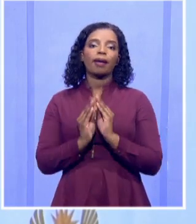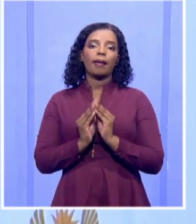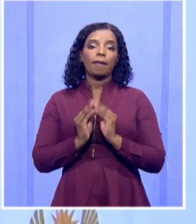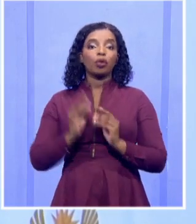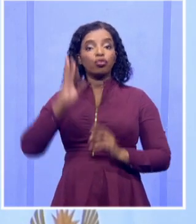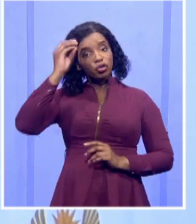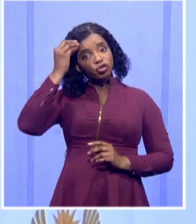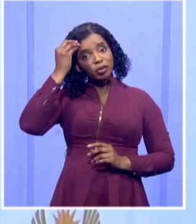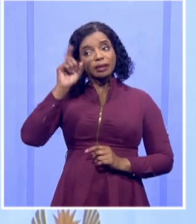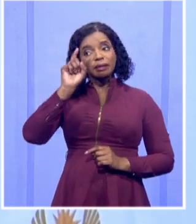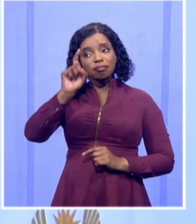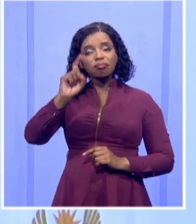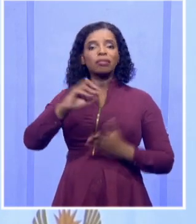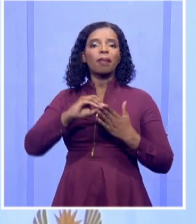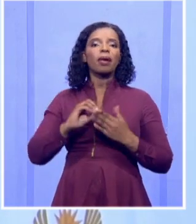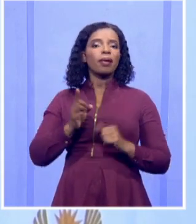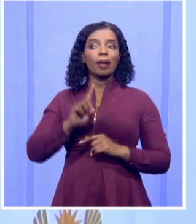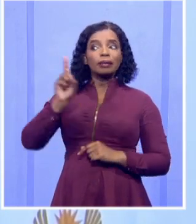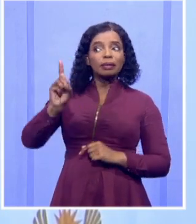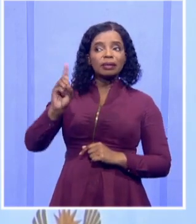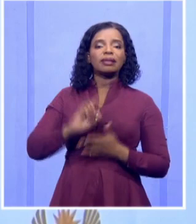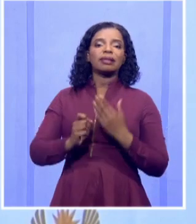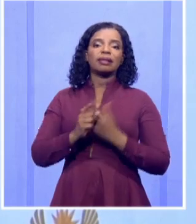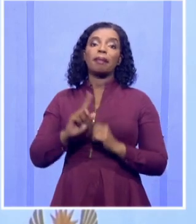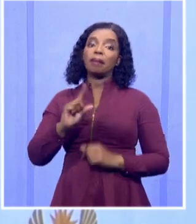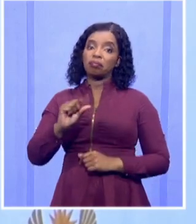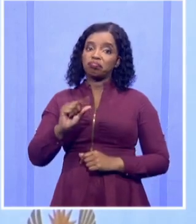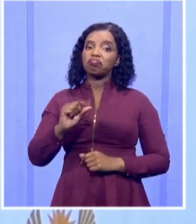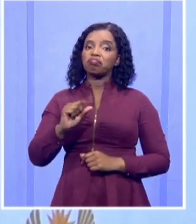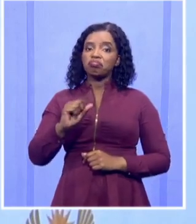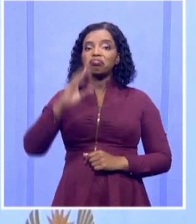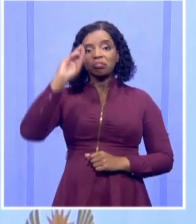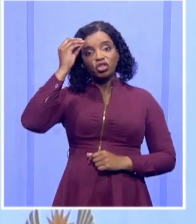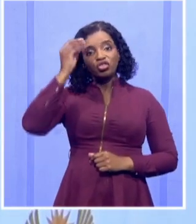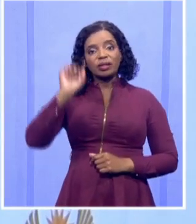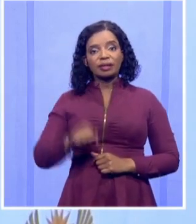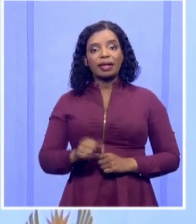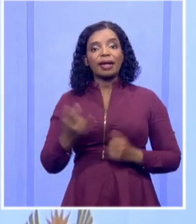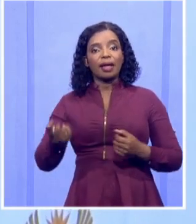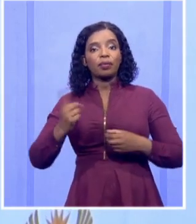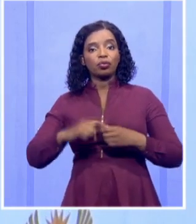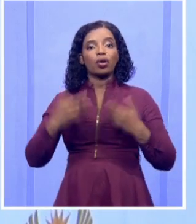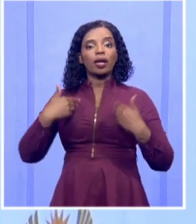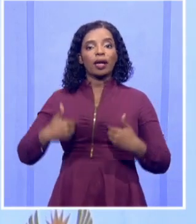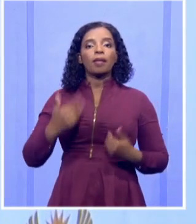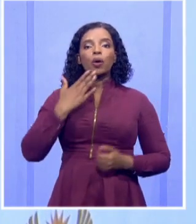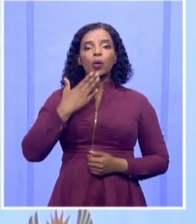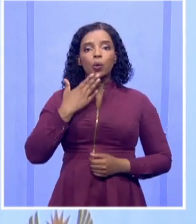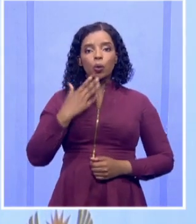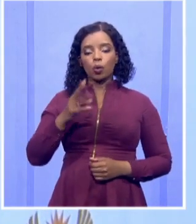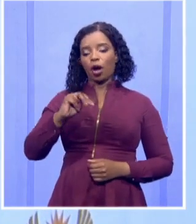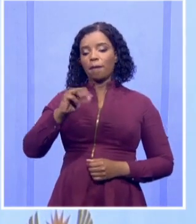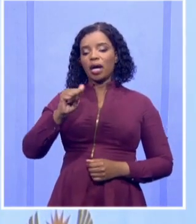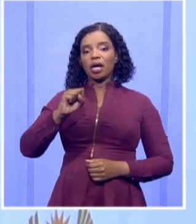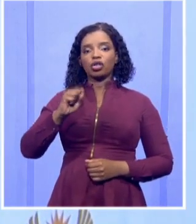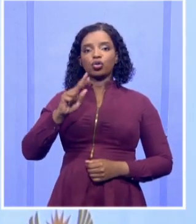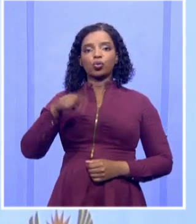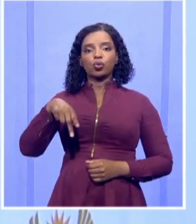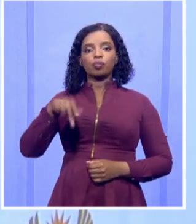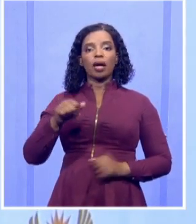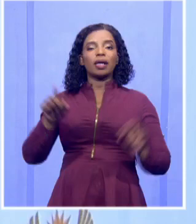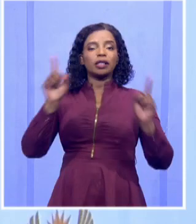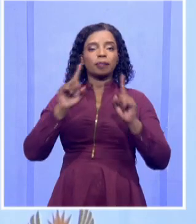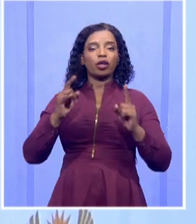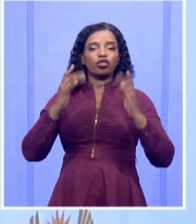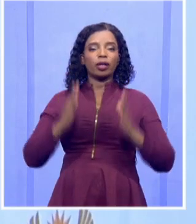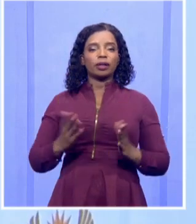the table. And joining me now is, of course, Mr. Masupa Mushweshwe, who's Green Economy Specialist in the Office of